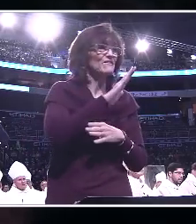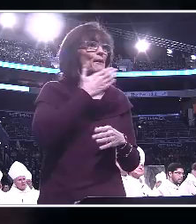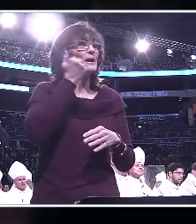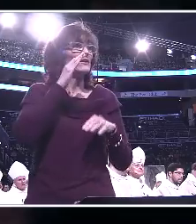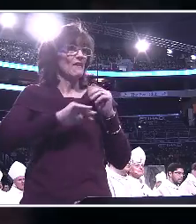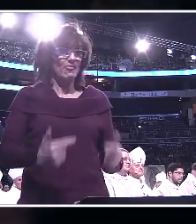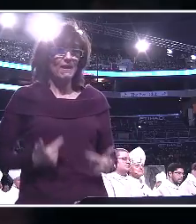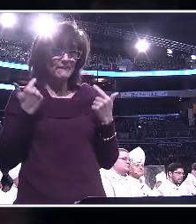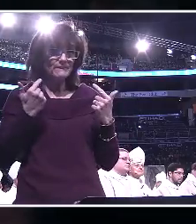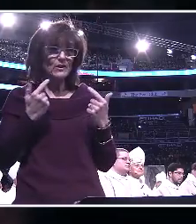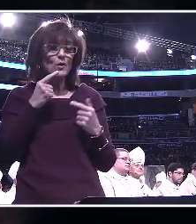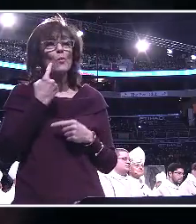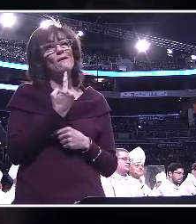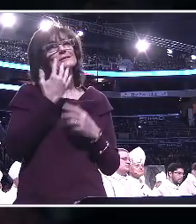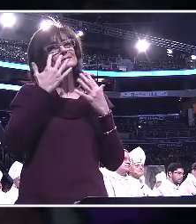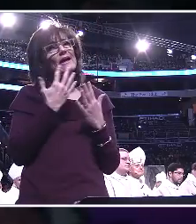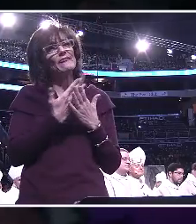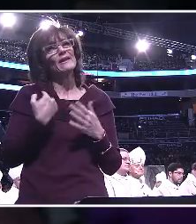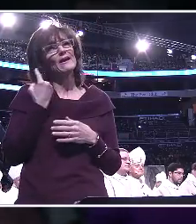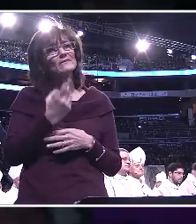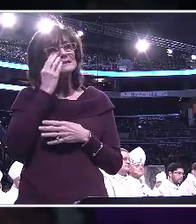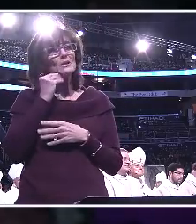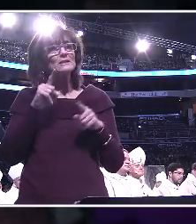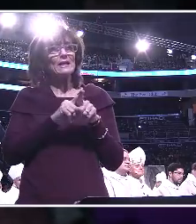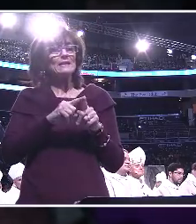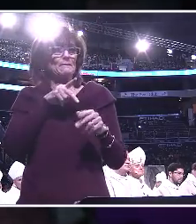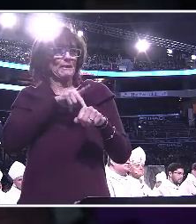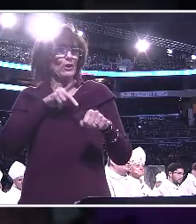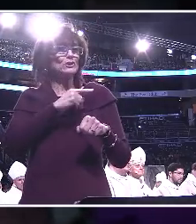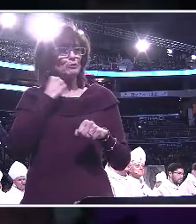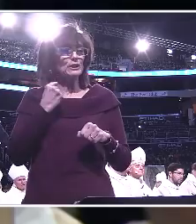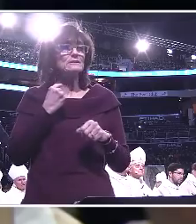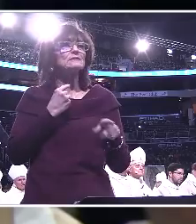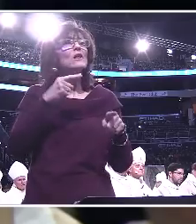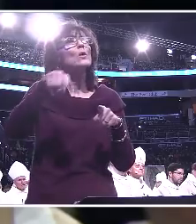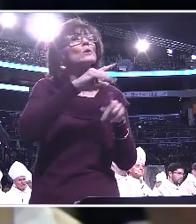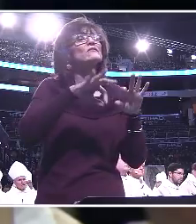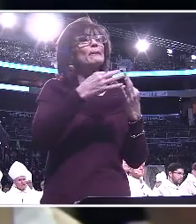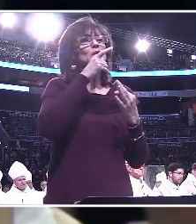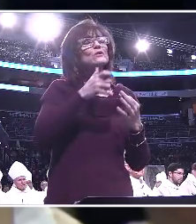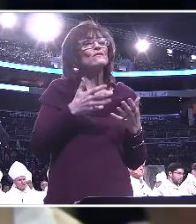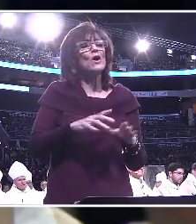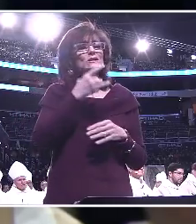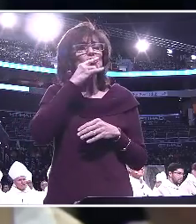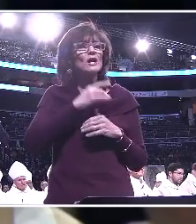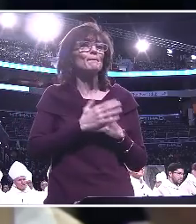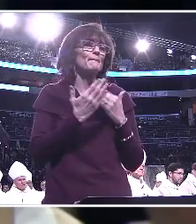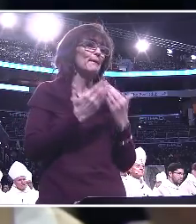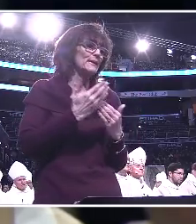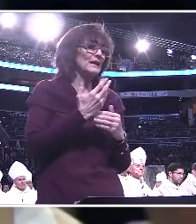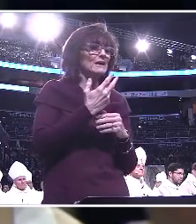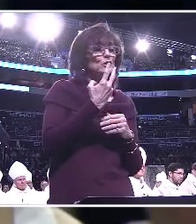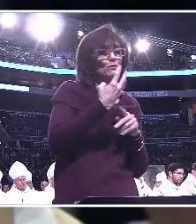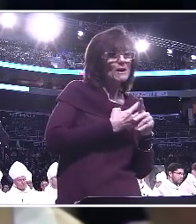One of the saddest things that I've encountered as a parish priest is families who have lost a child. Might be a couple months, might be a couple